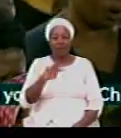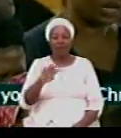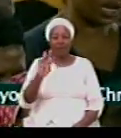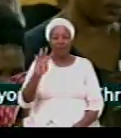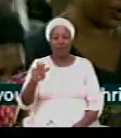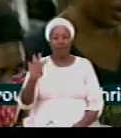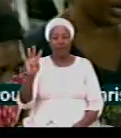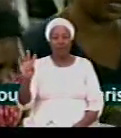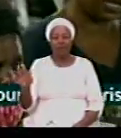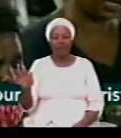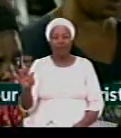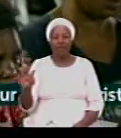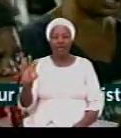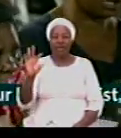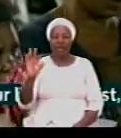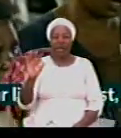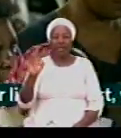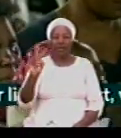+234 915 444 9263.